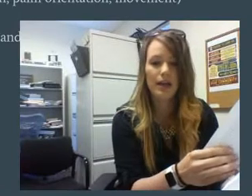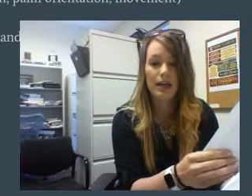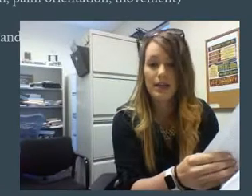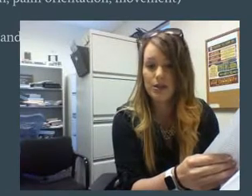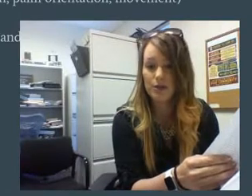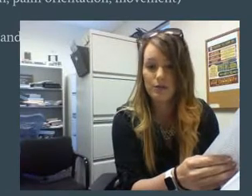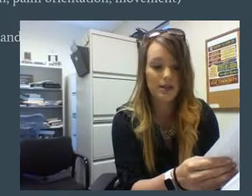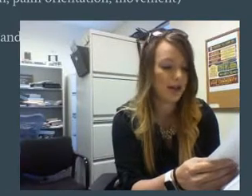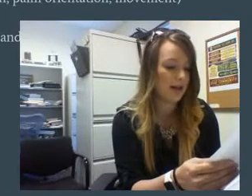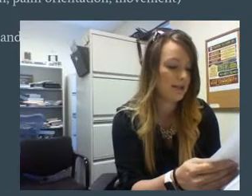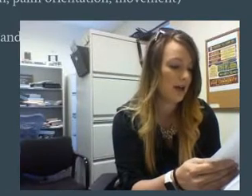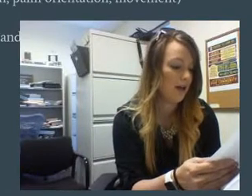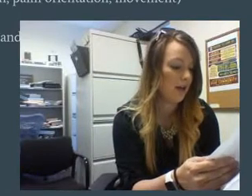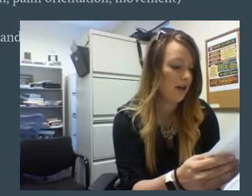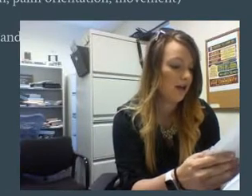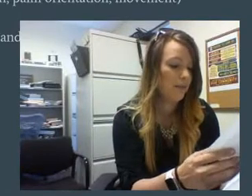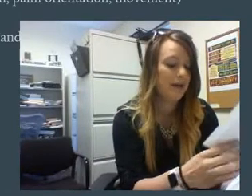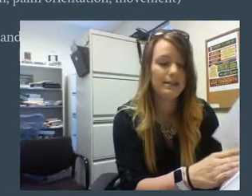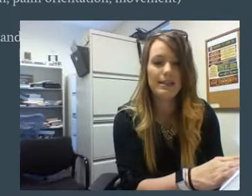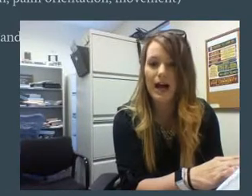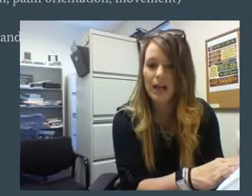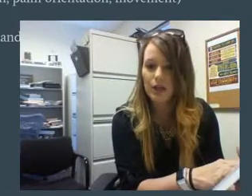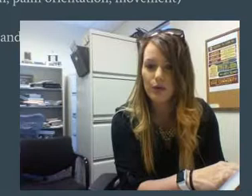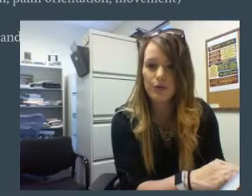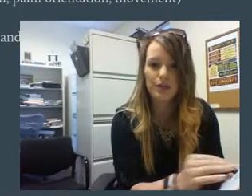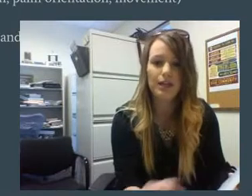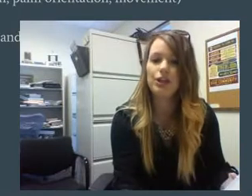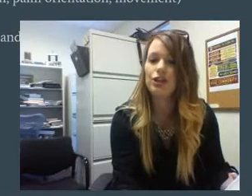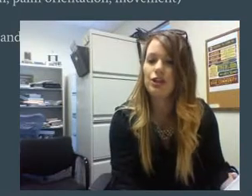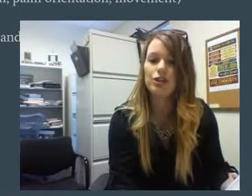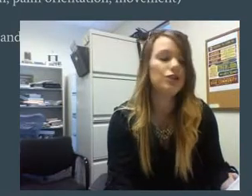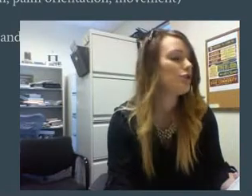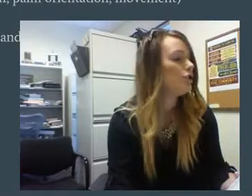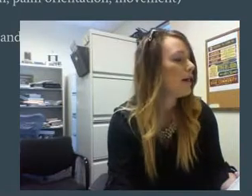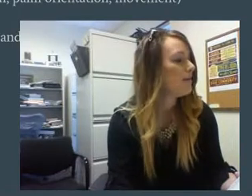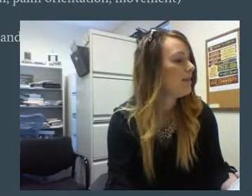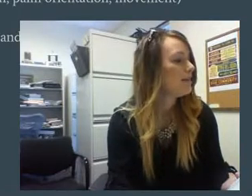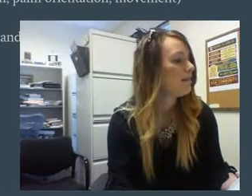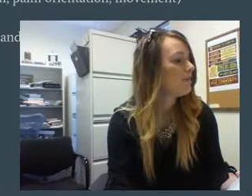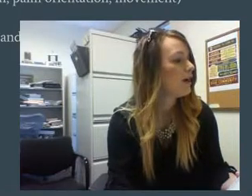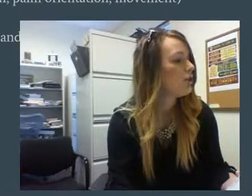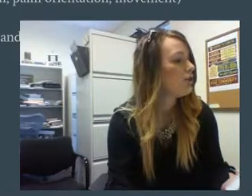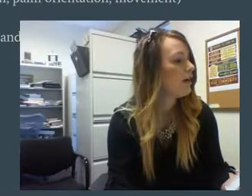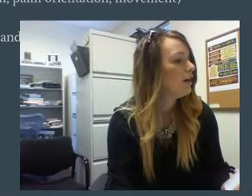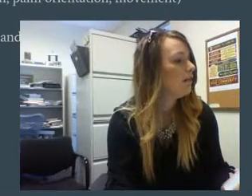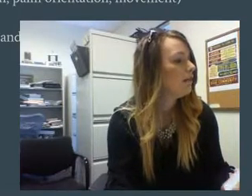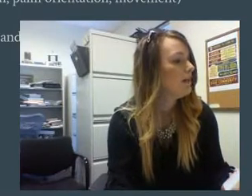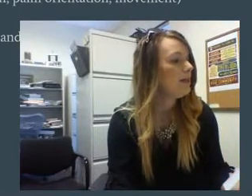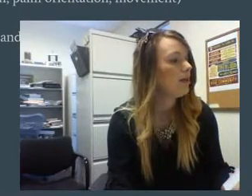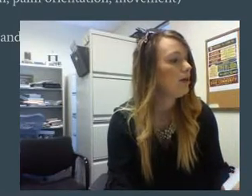It is used in ASL, but it's not used in Japanese, French,